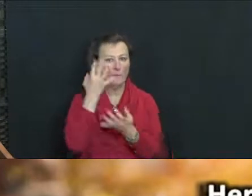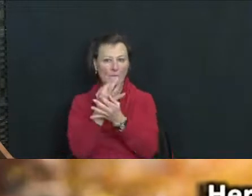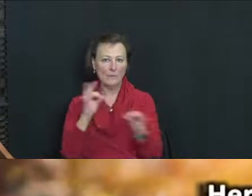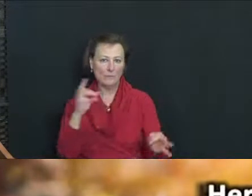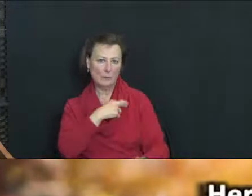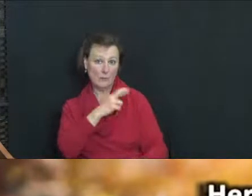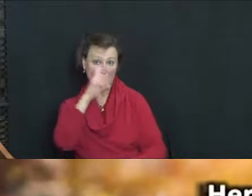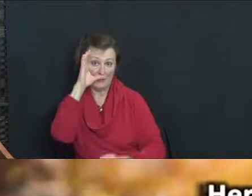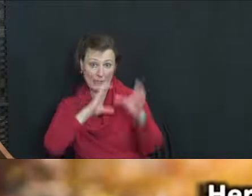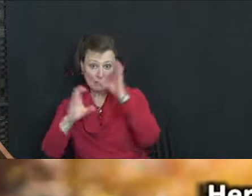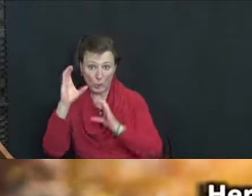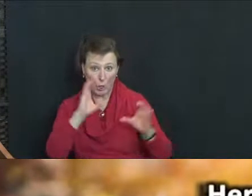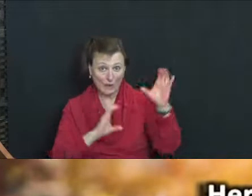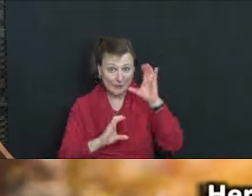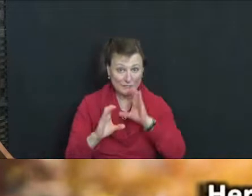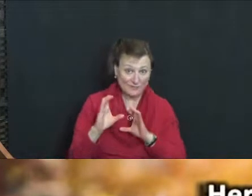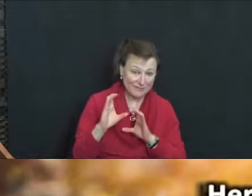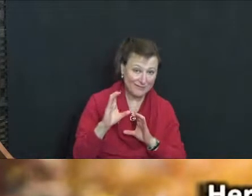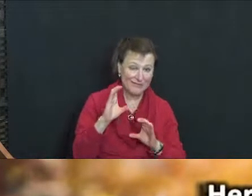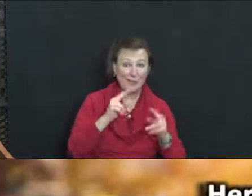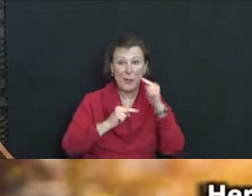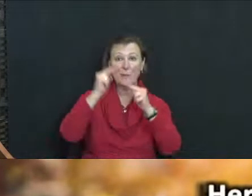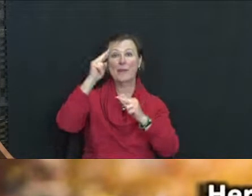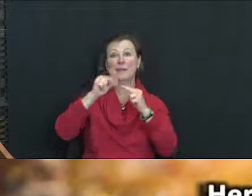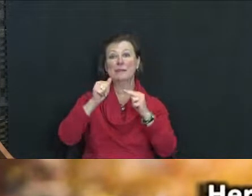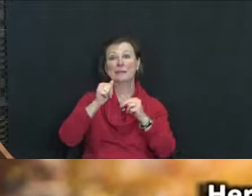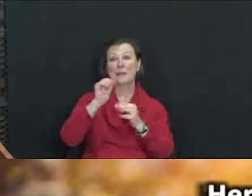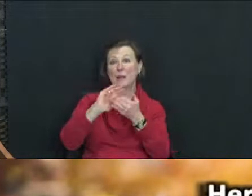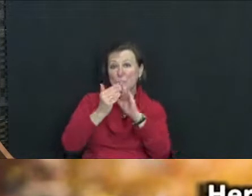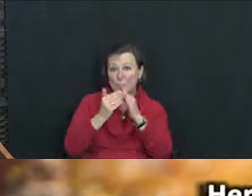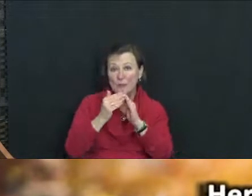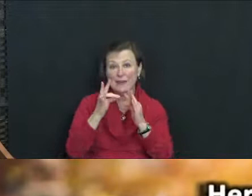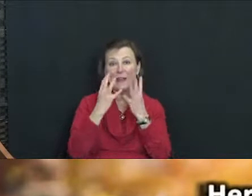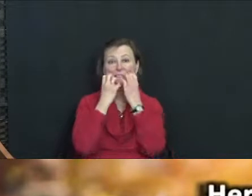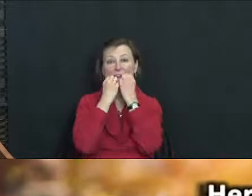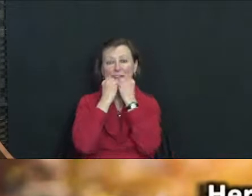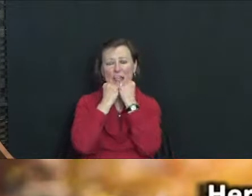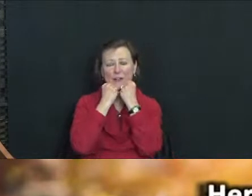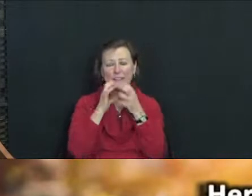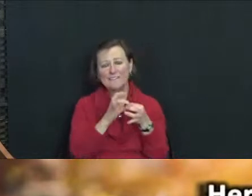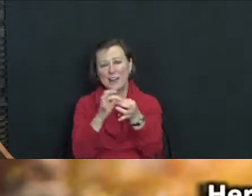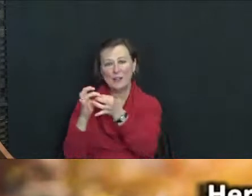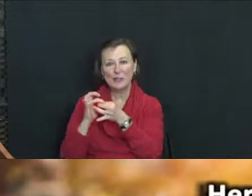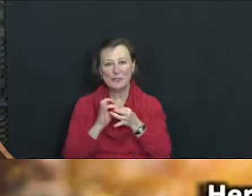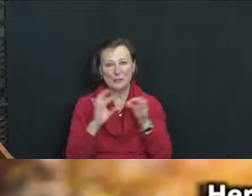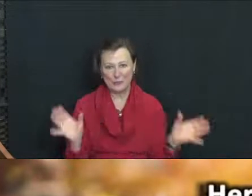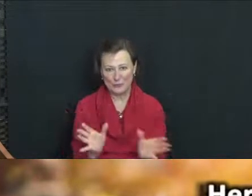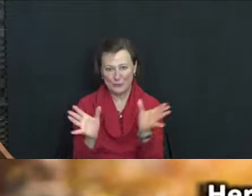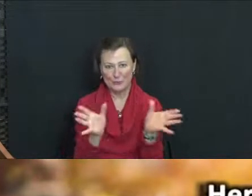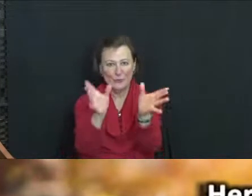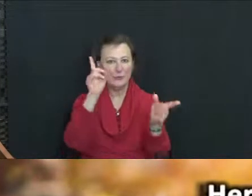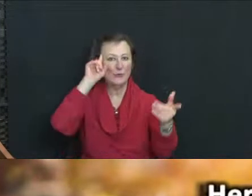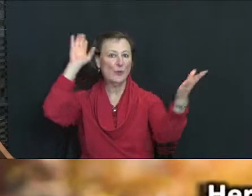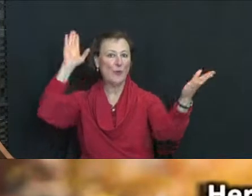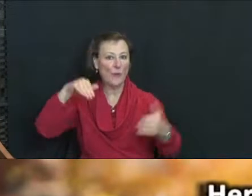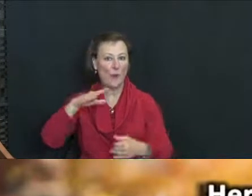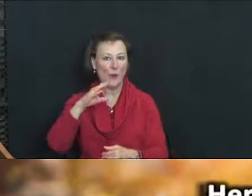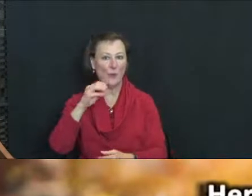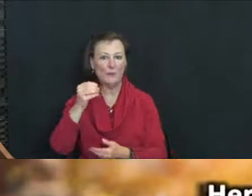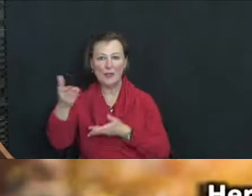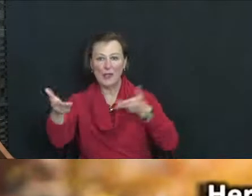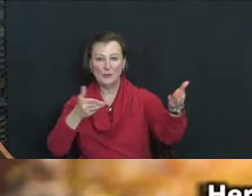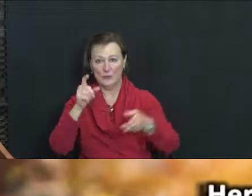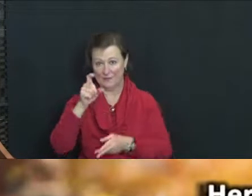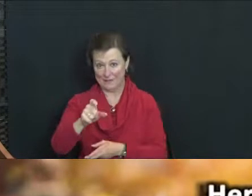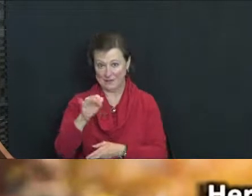free religious exploration. Build a community of caring fellowship, nurture the hopes, and serve